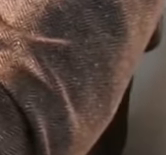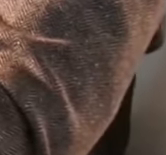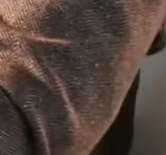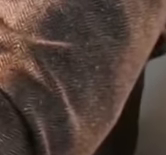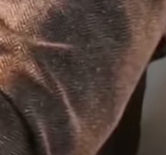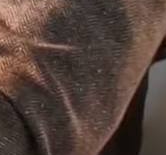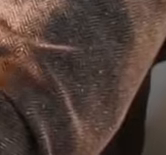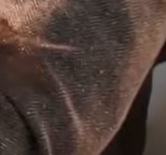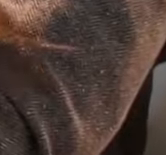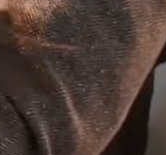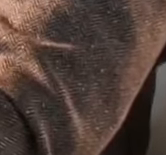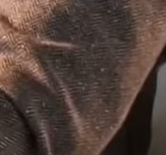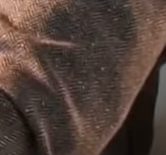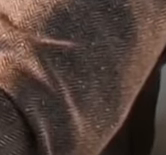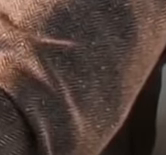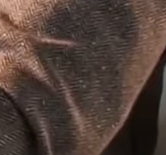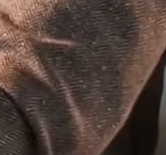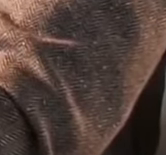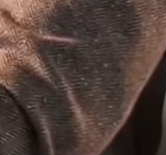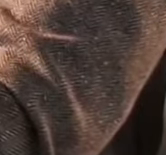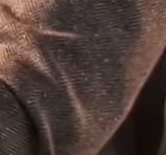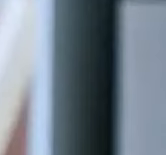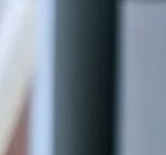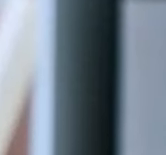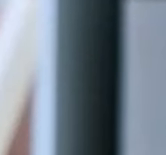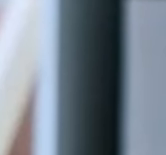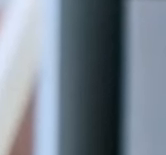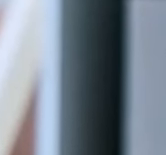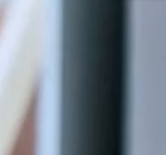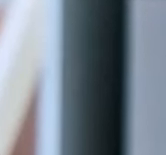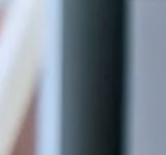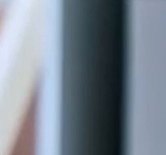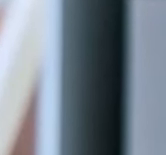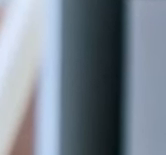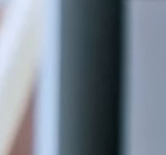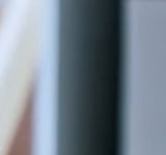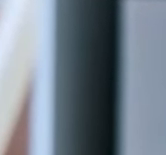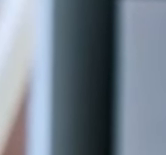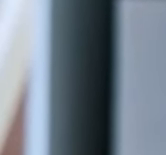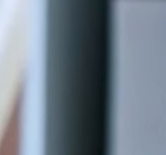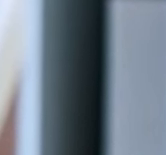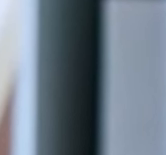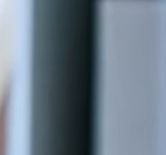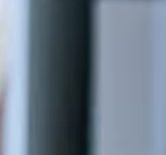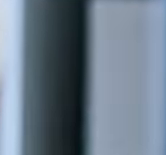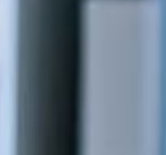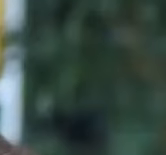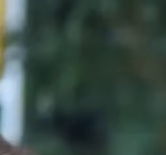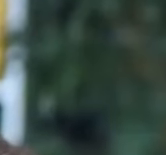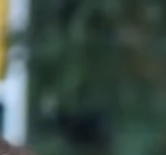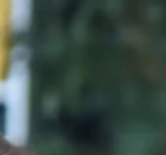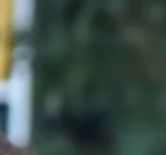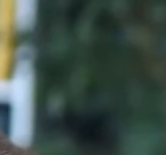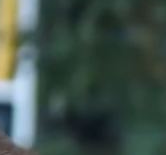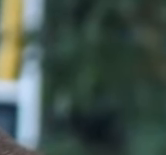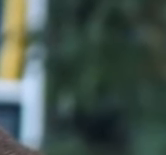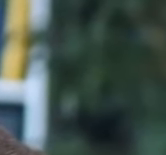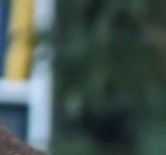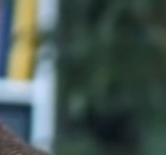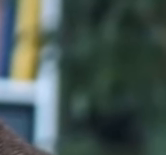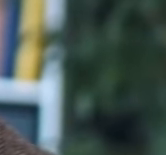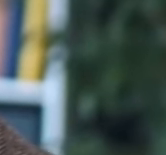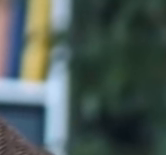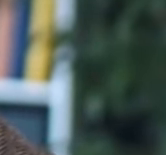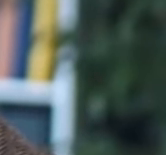trust, making it easy for you to do what you're good at, finding new ways to grow your business. End-to-end